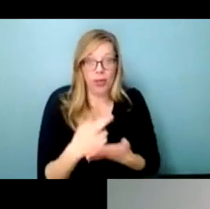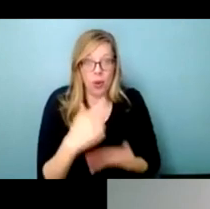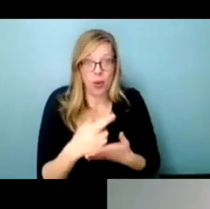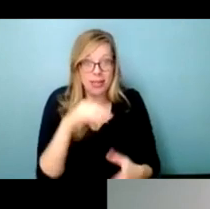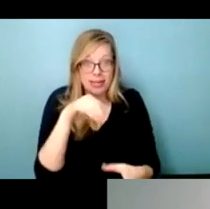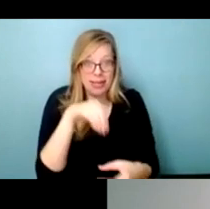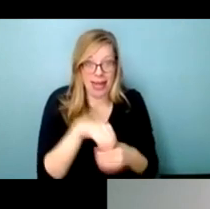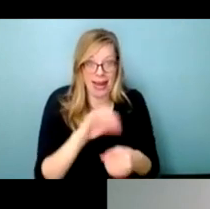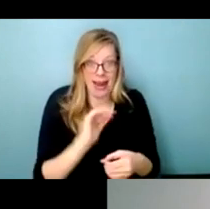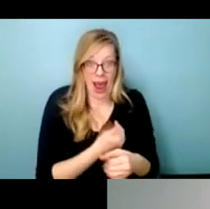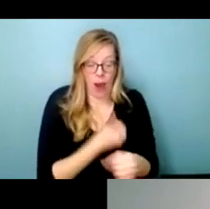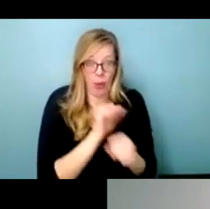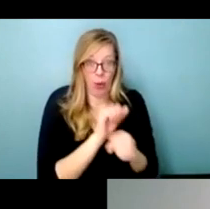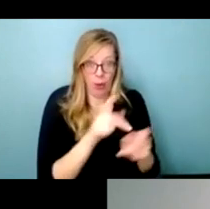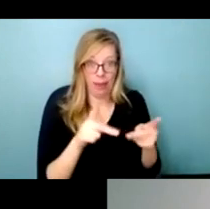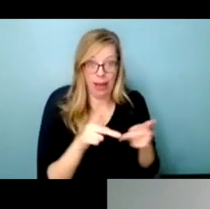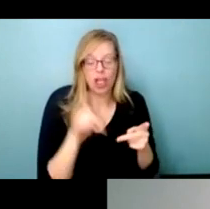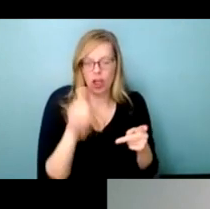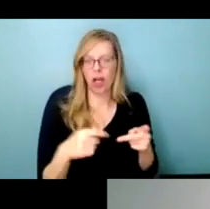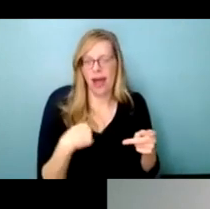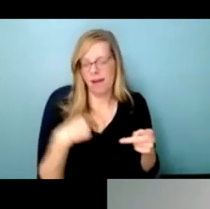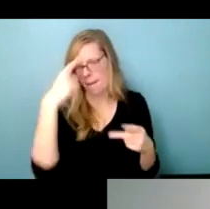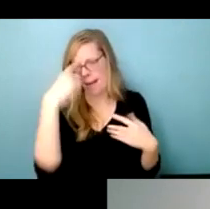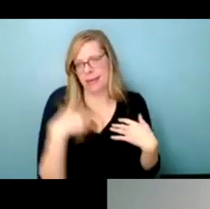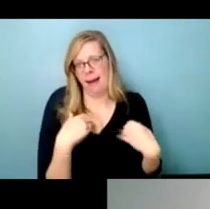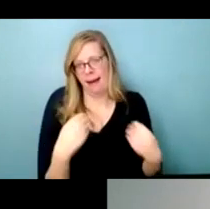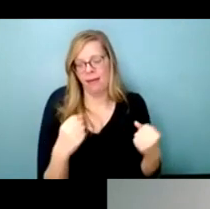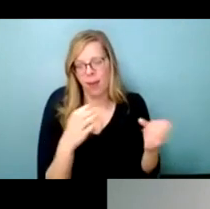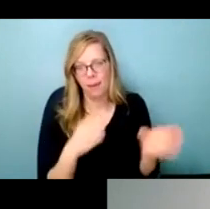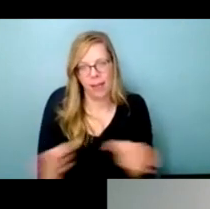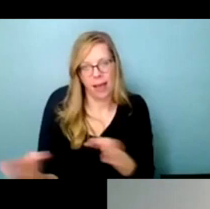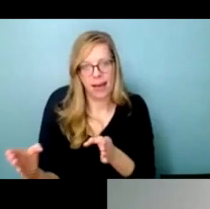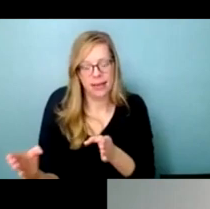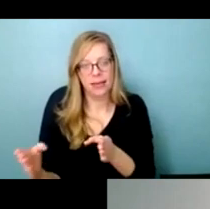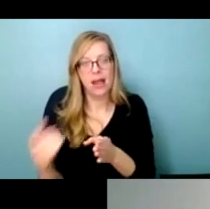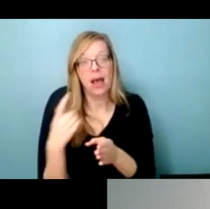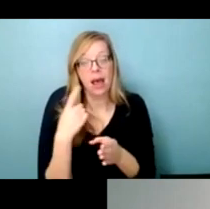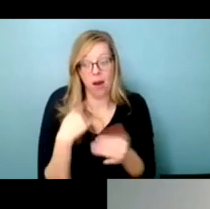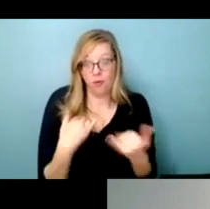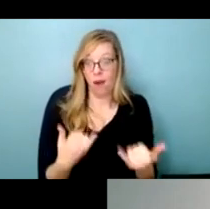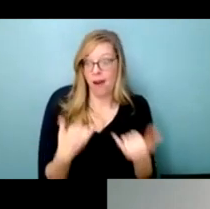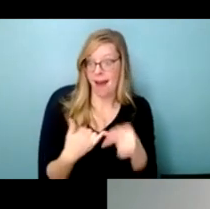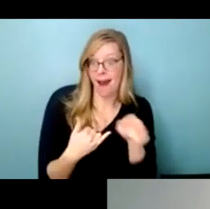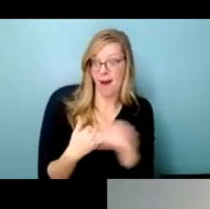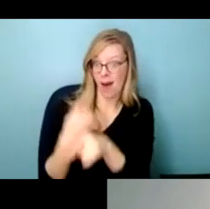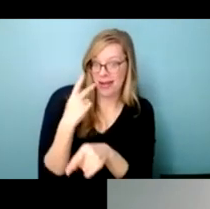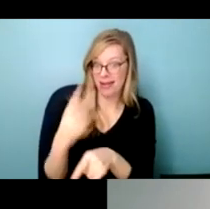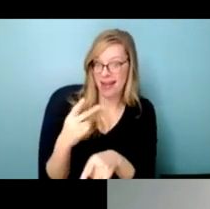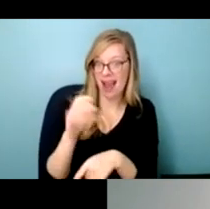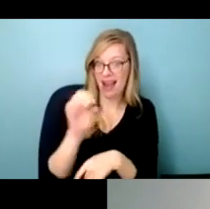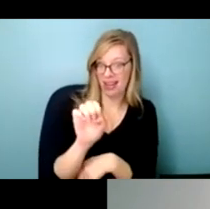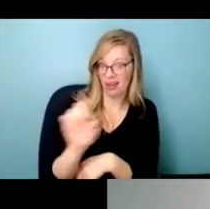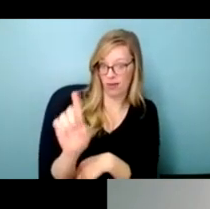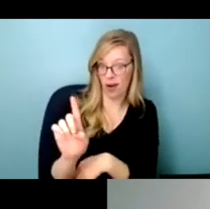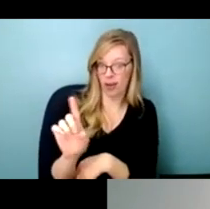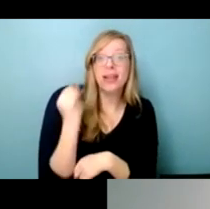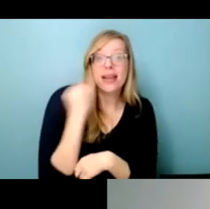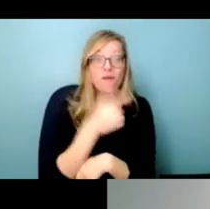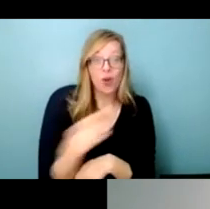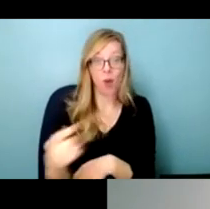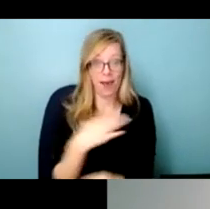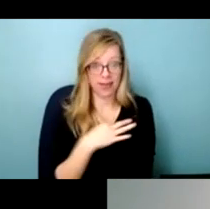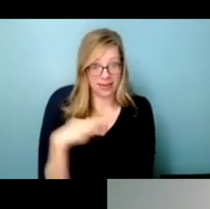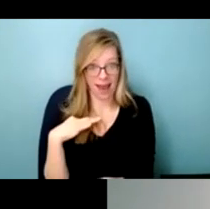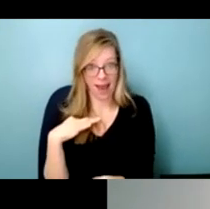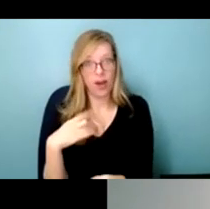better have good mental health plans for our staff. Okay, I'm on a thing with a bunch of executive directors here. If we have staff that we oversee, we better